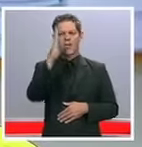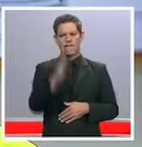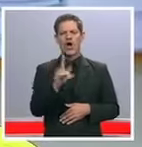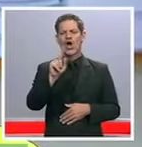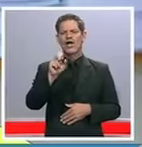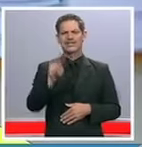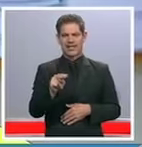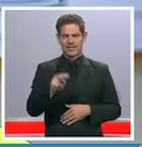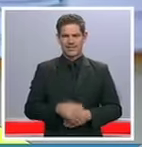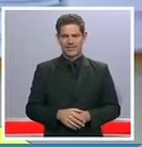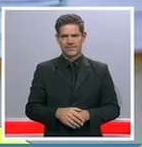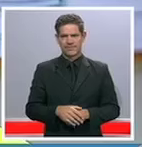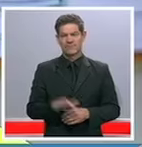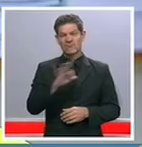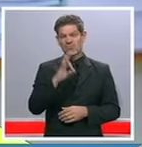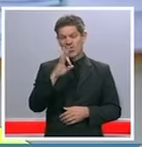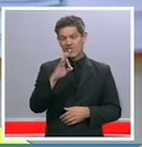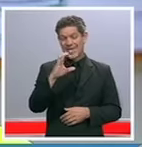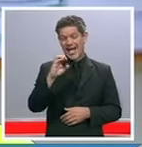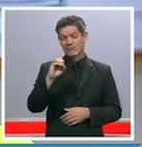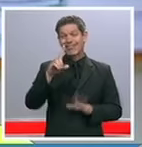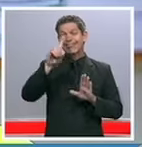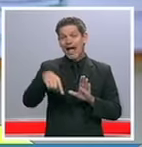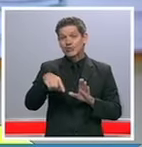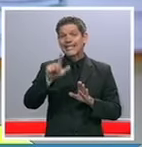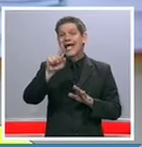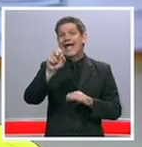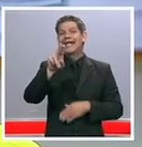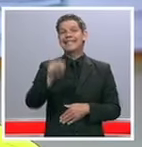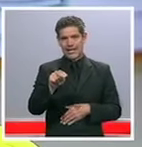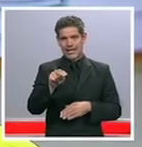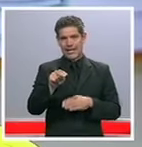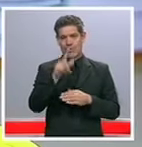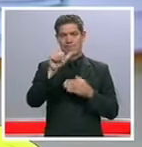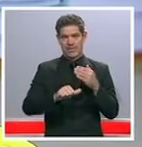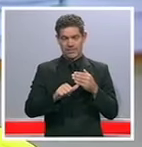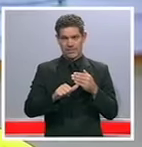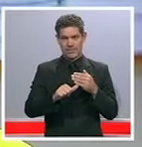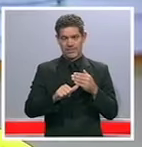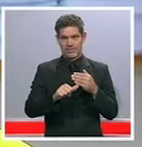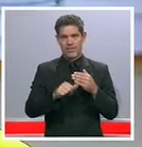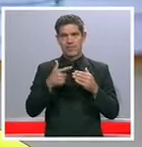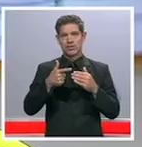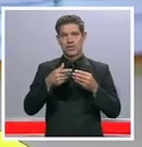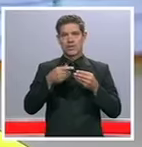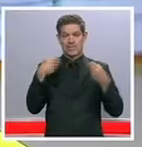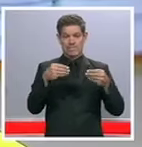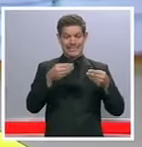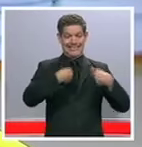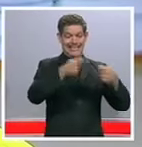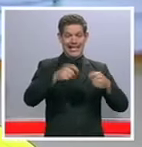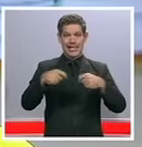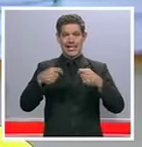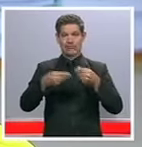Probably around 300,000 tons a month, and there was 70,000 tons traded yesterday or the day